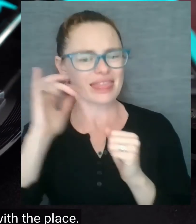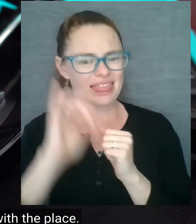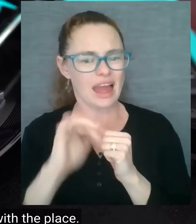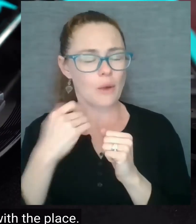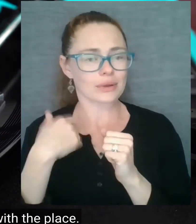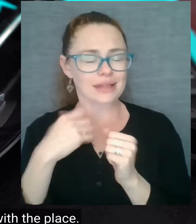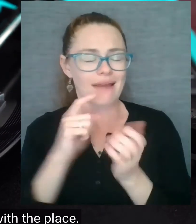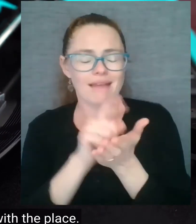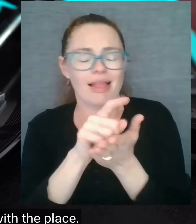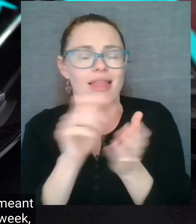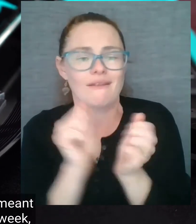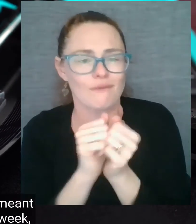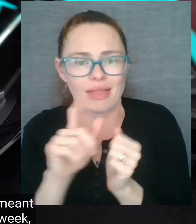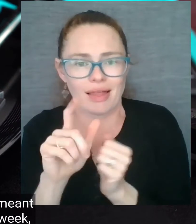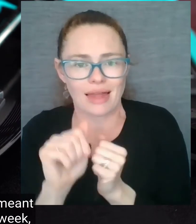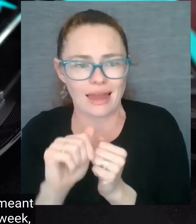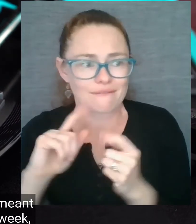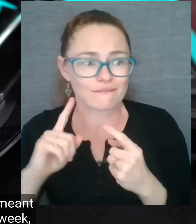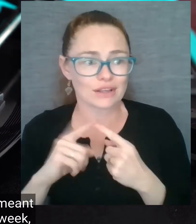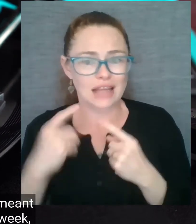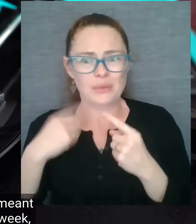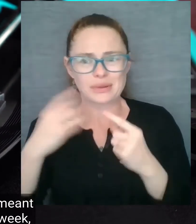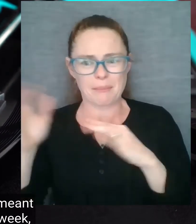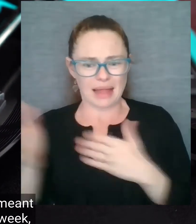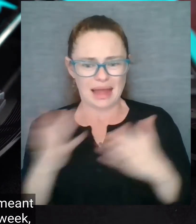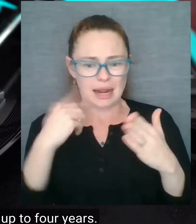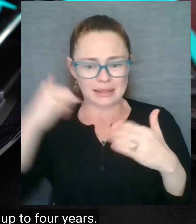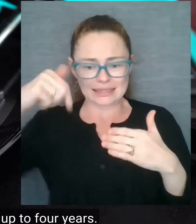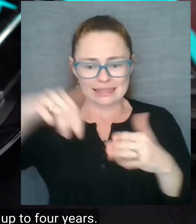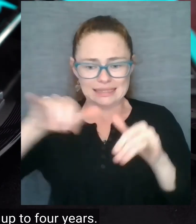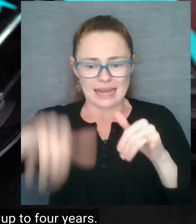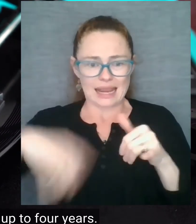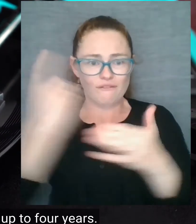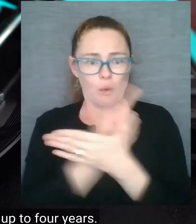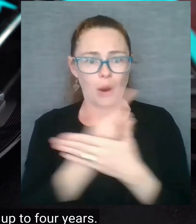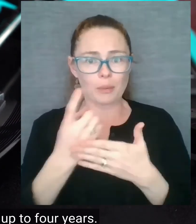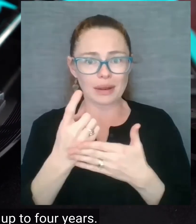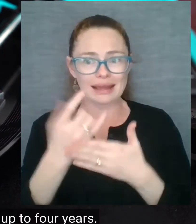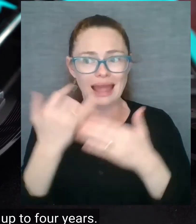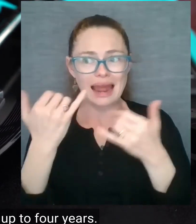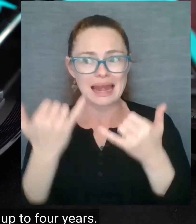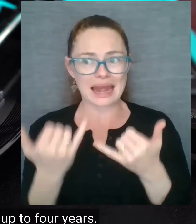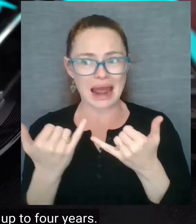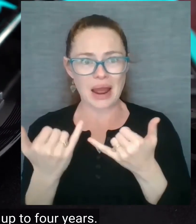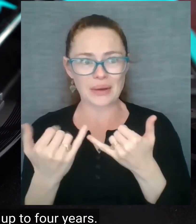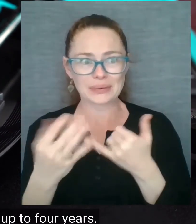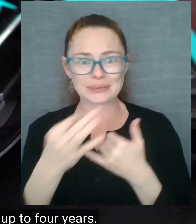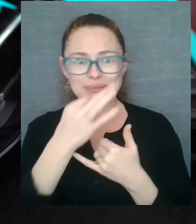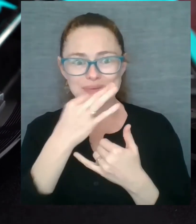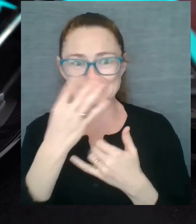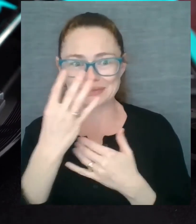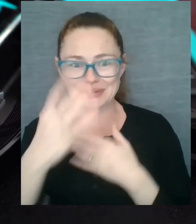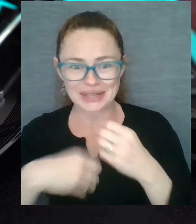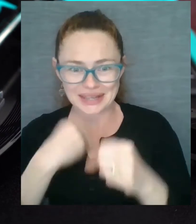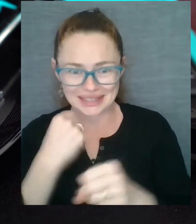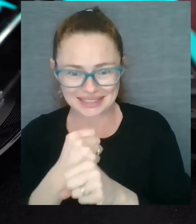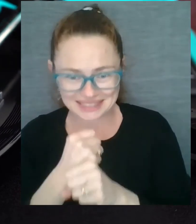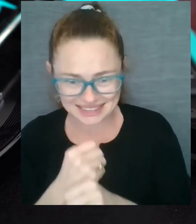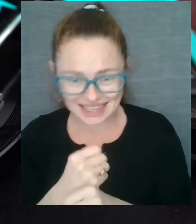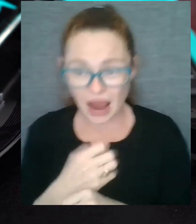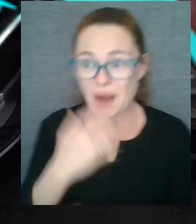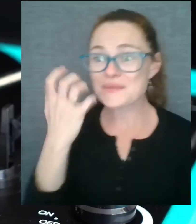I fell in love with the place first. I was only meant to be here for a week, then ended up now coming up to 4 years.